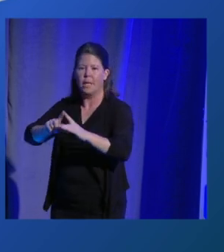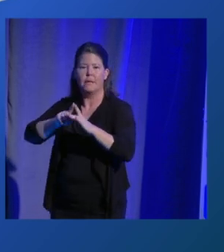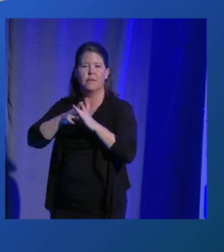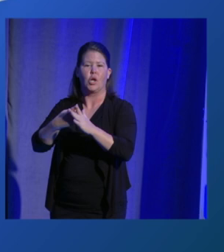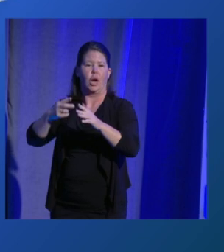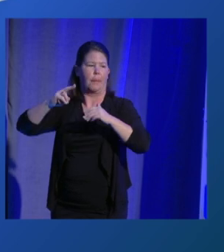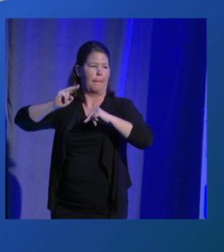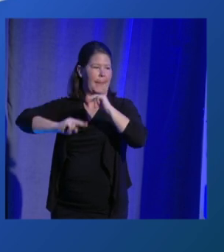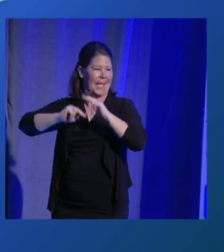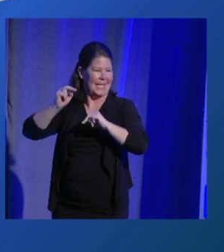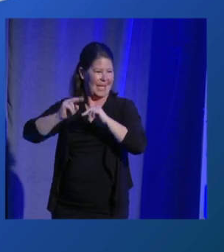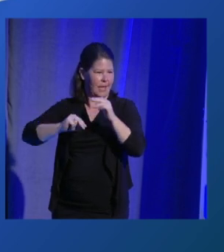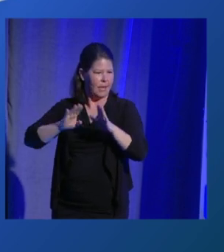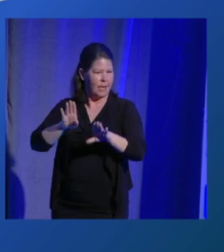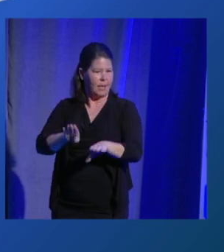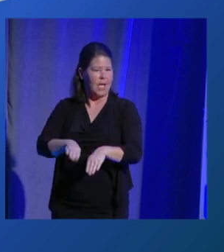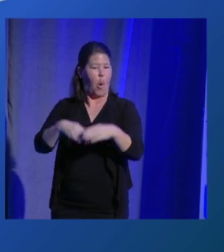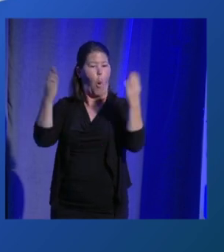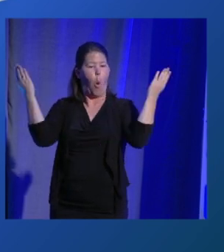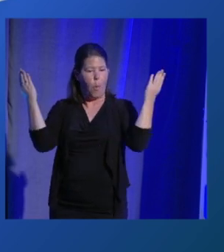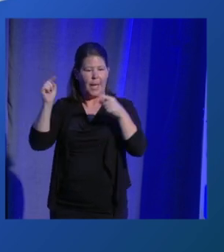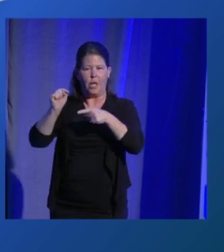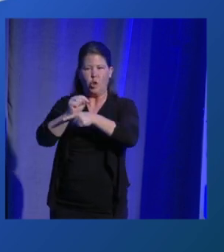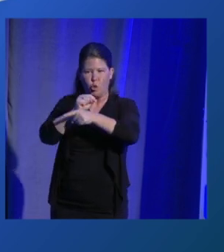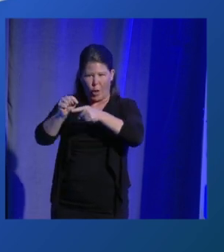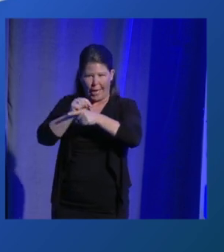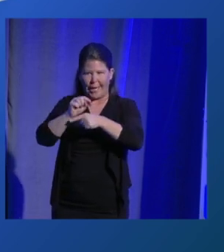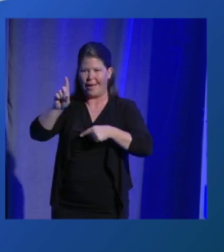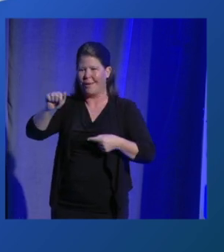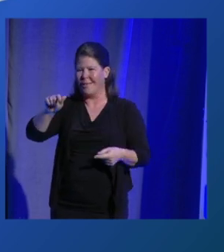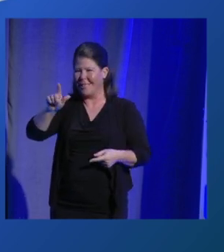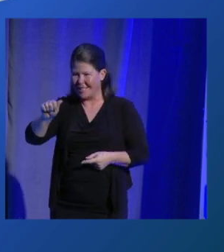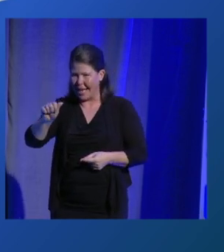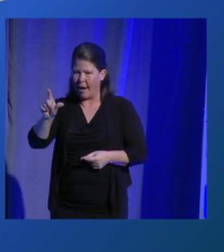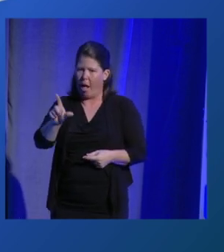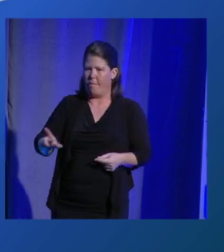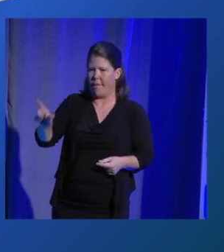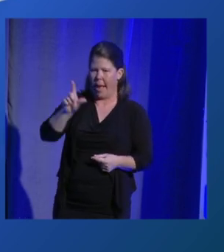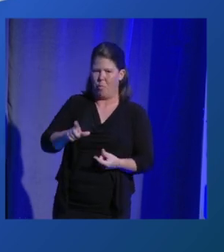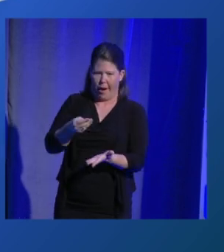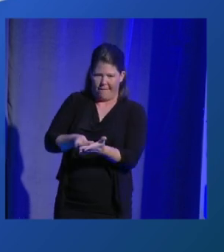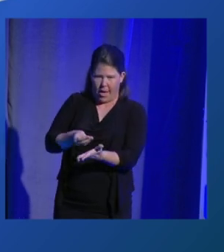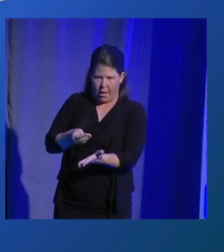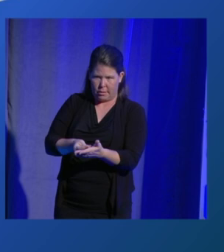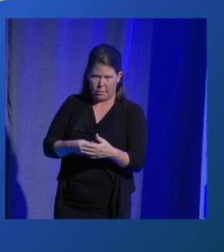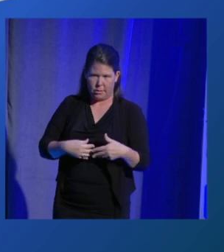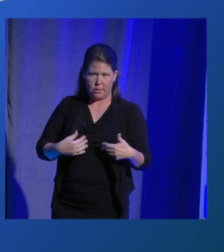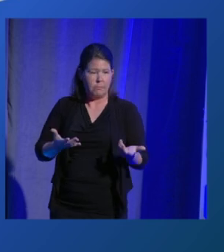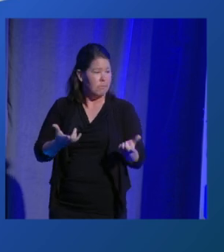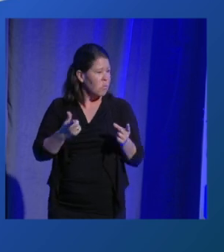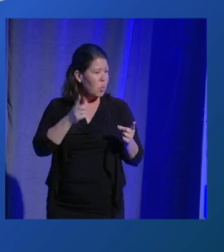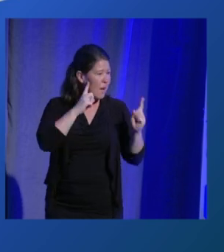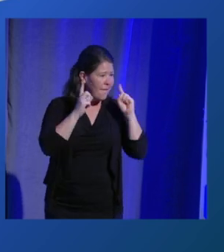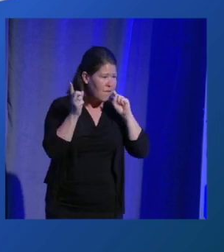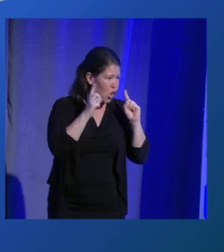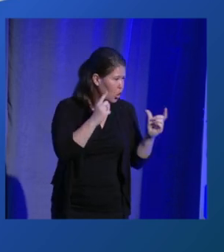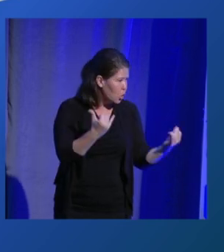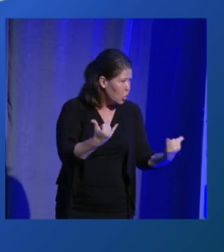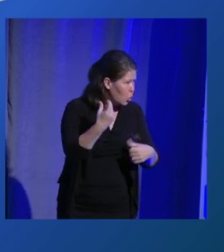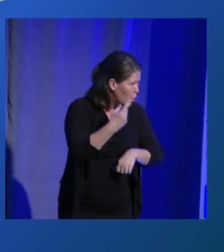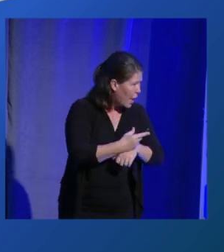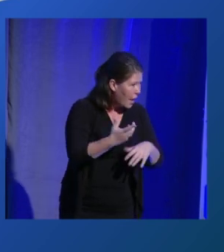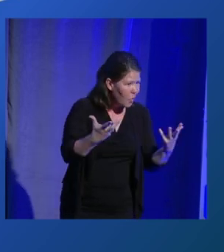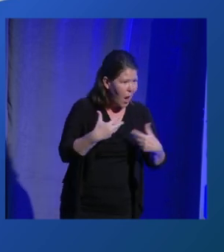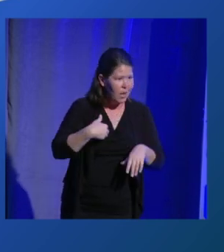times today what's the what's the big one of the big problems quality trustworthy training